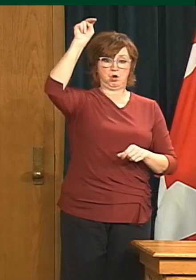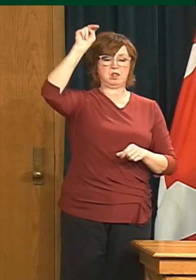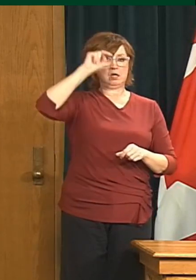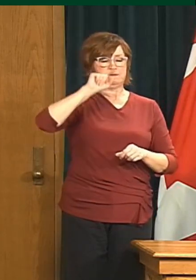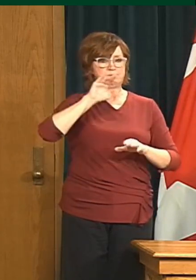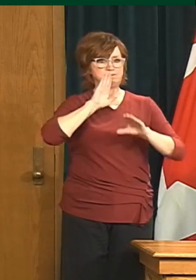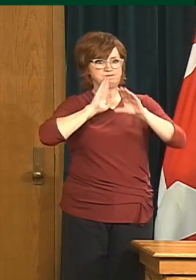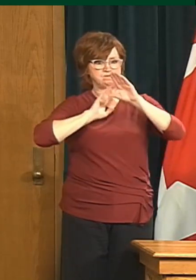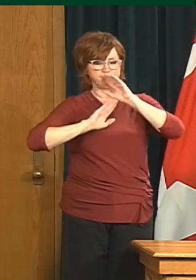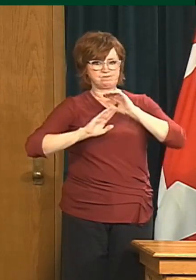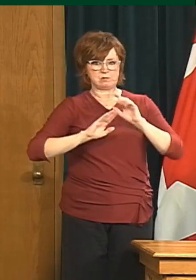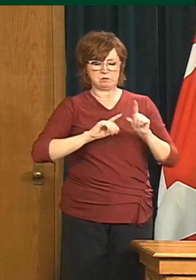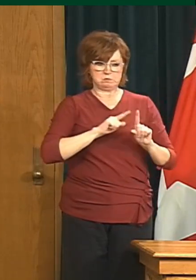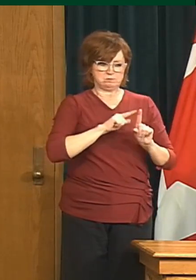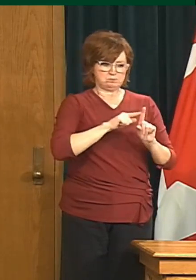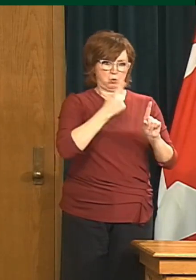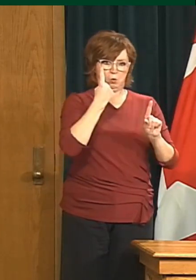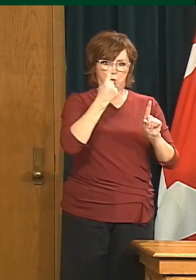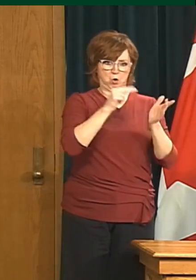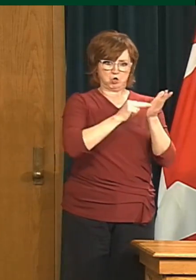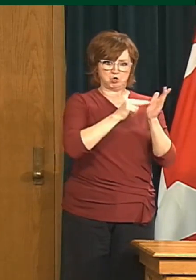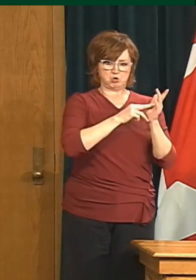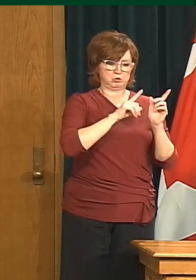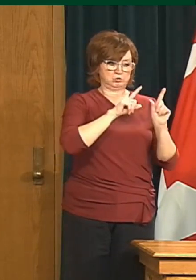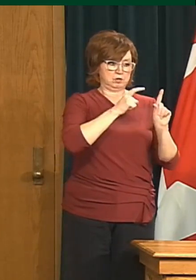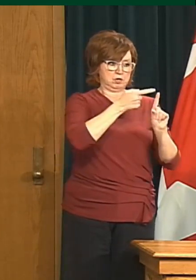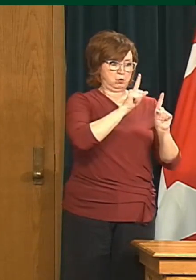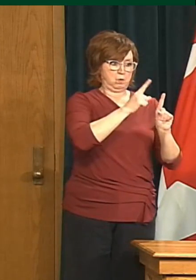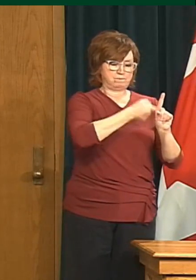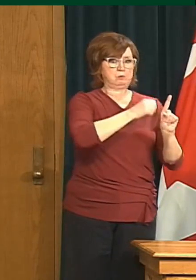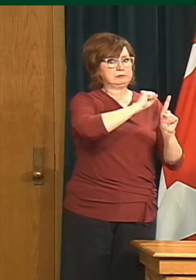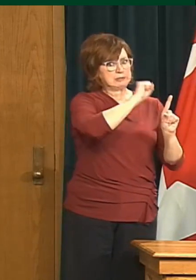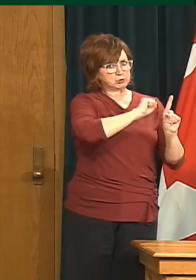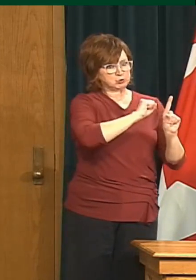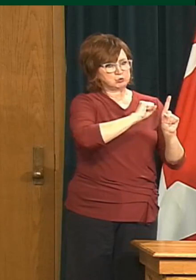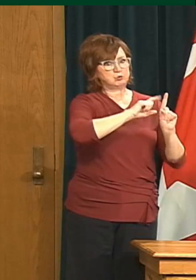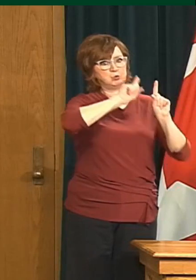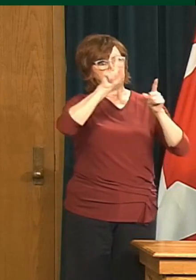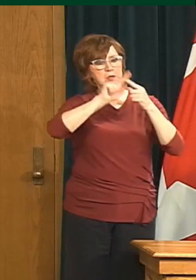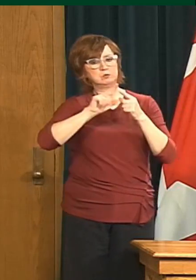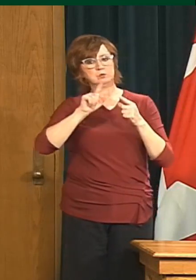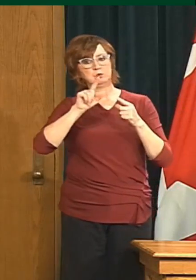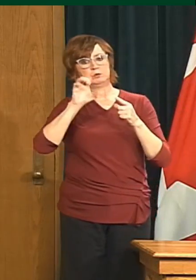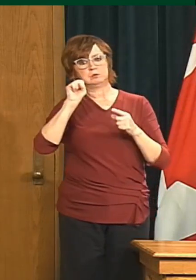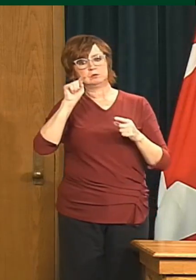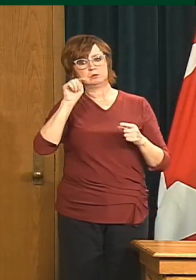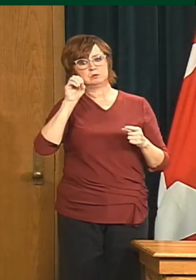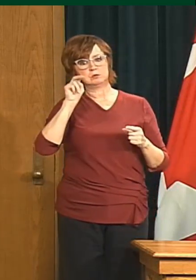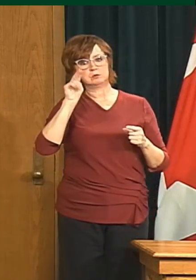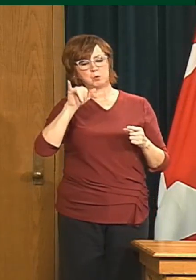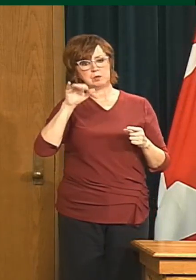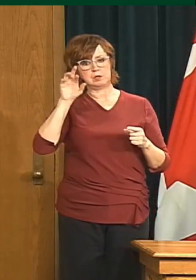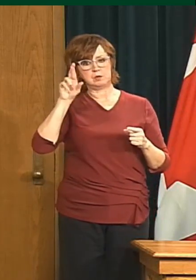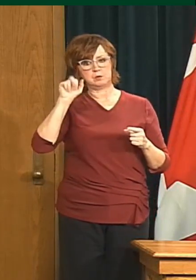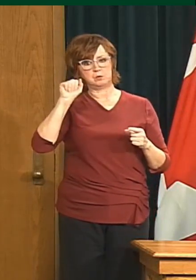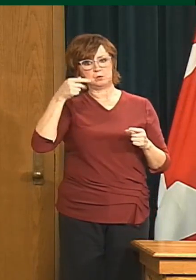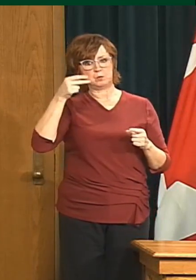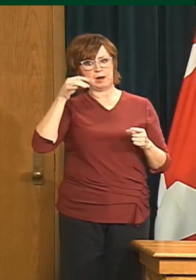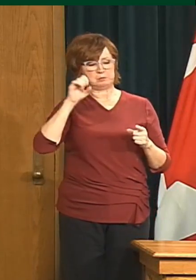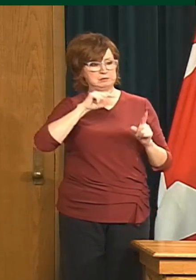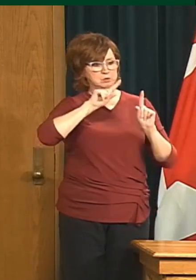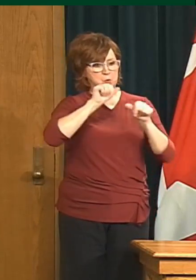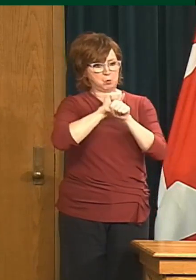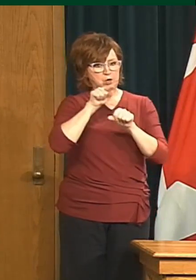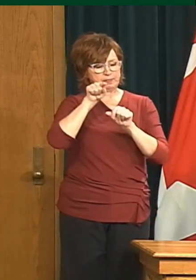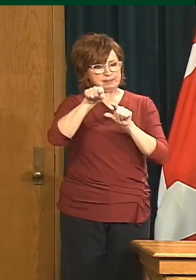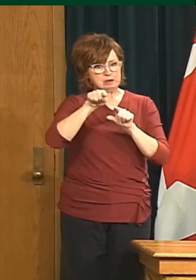Stony Rapids and was immediately working with some people up there and gave the coronavirus, or was positive for the